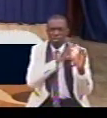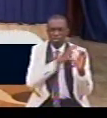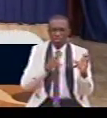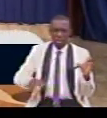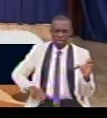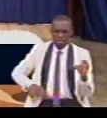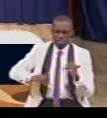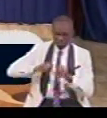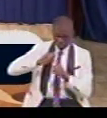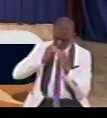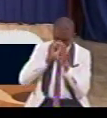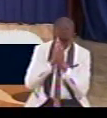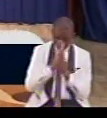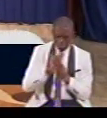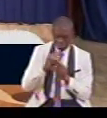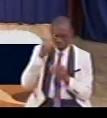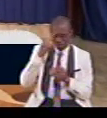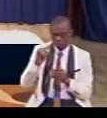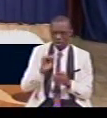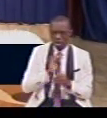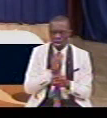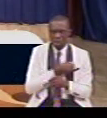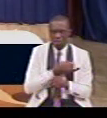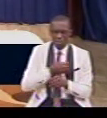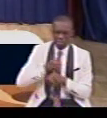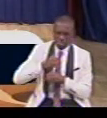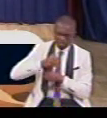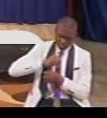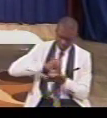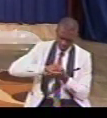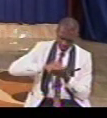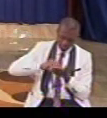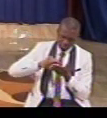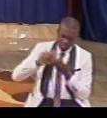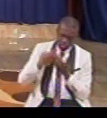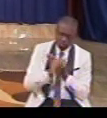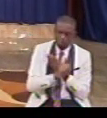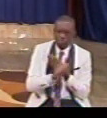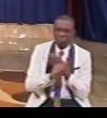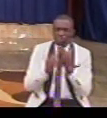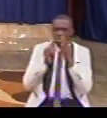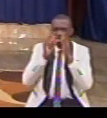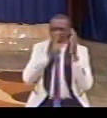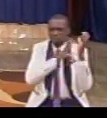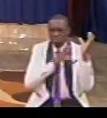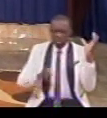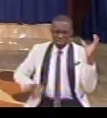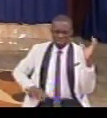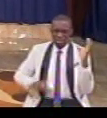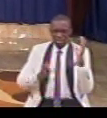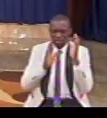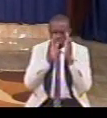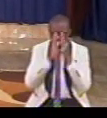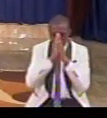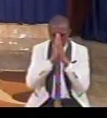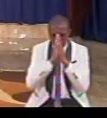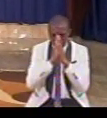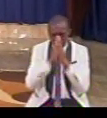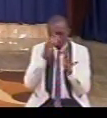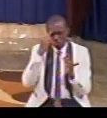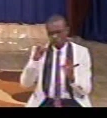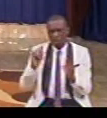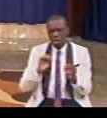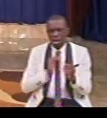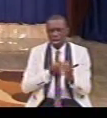supplication for our sanctification Christ's intercession for our sanctification